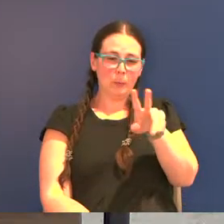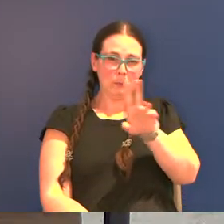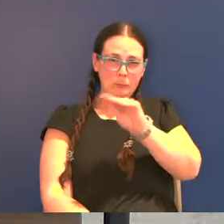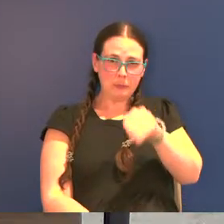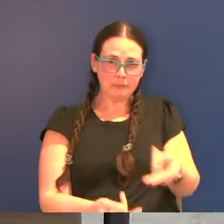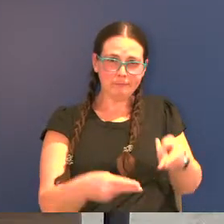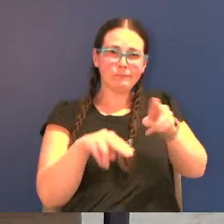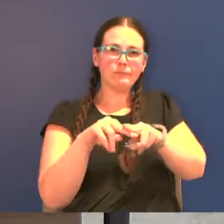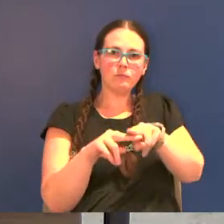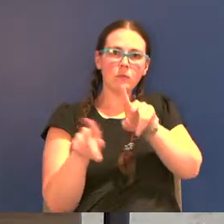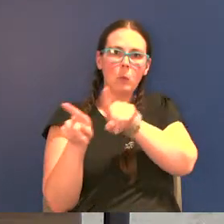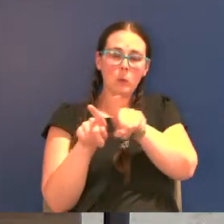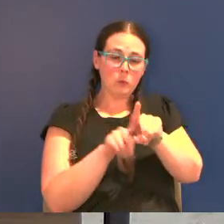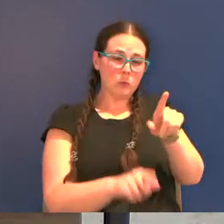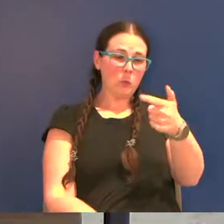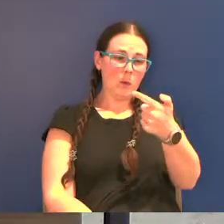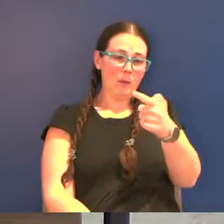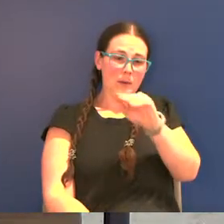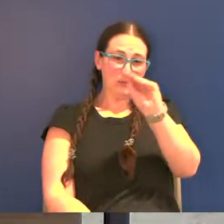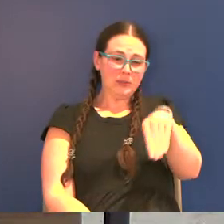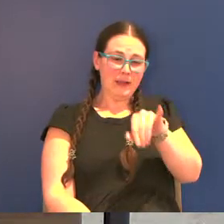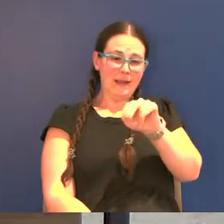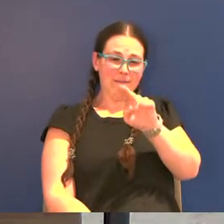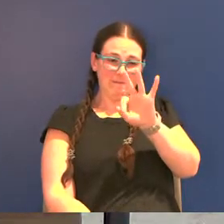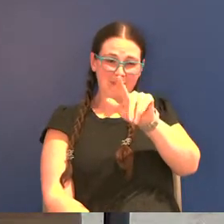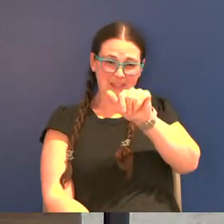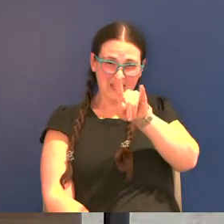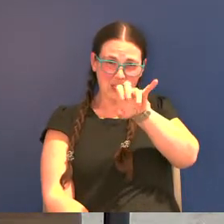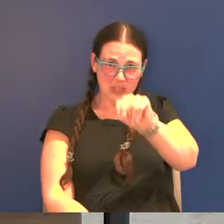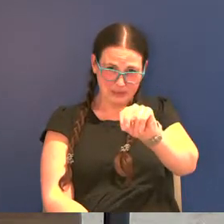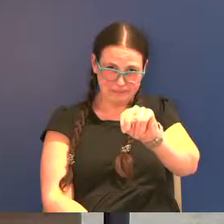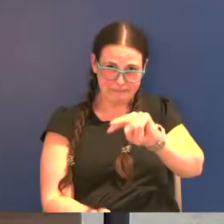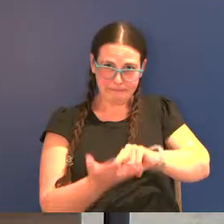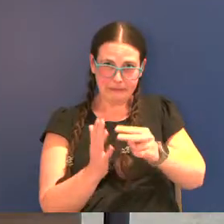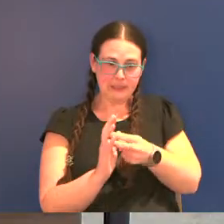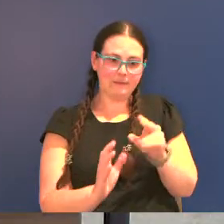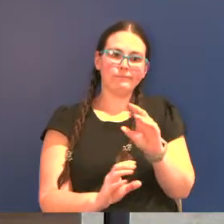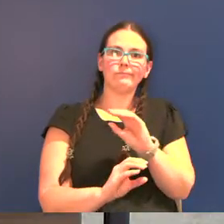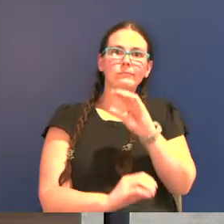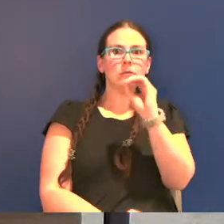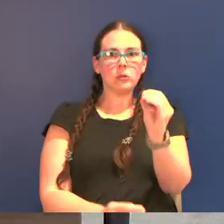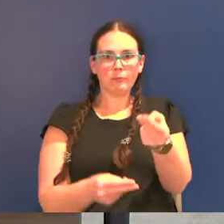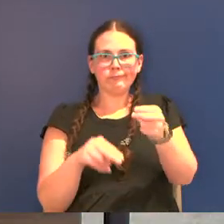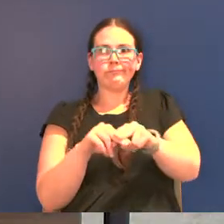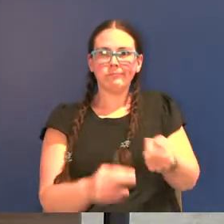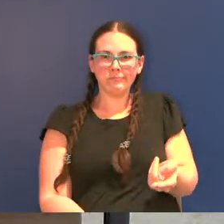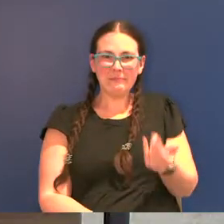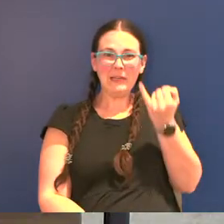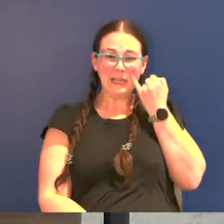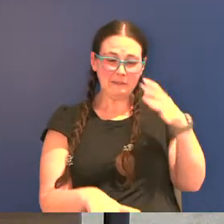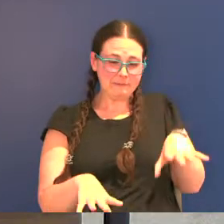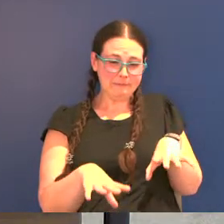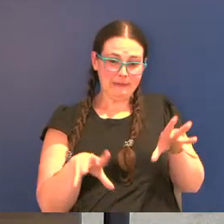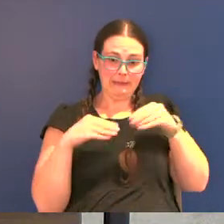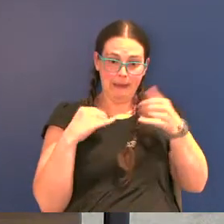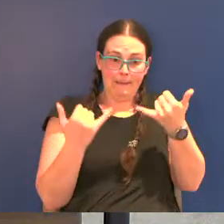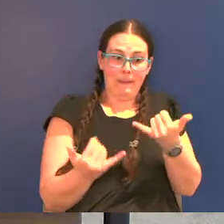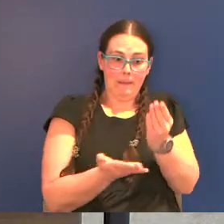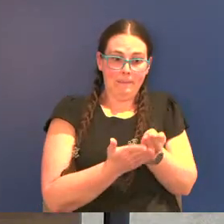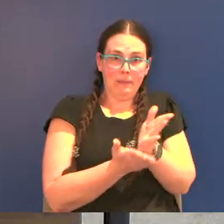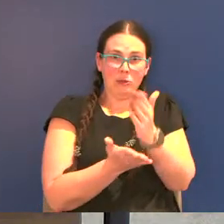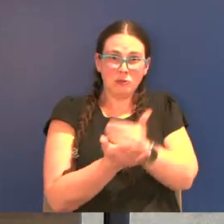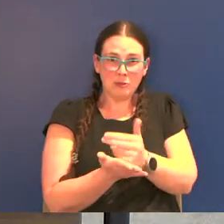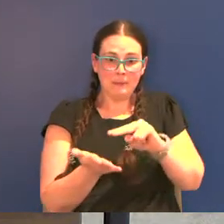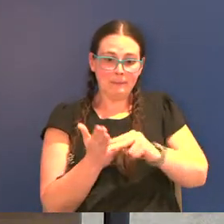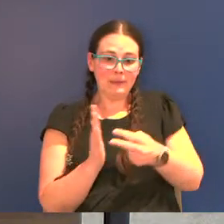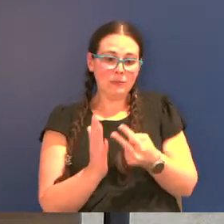years, 21% inflation. So we are at zero. So if we adopt the budget the way it is now, that means we're gonna get a 3 or